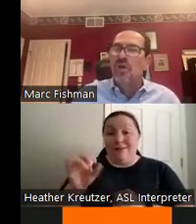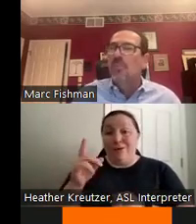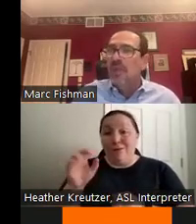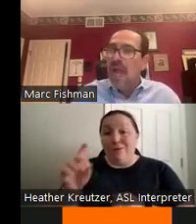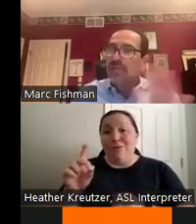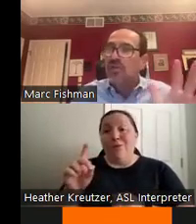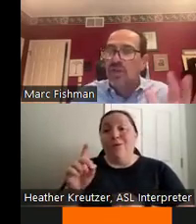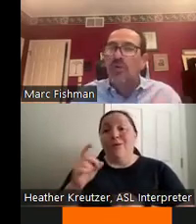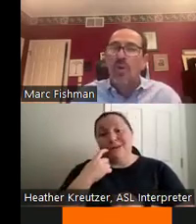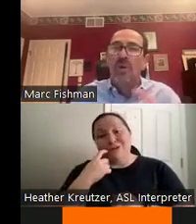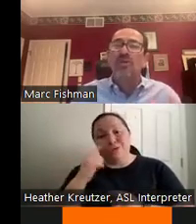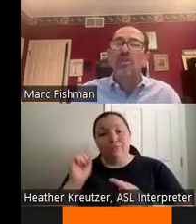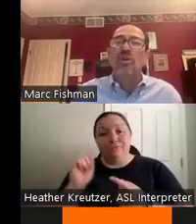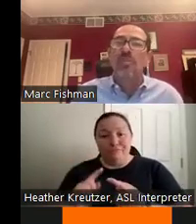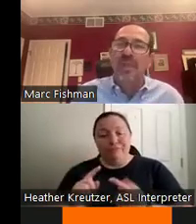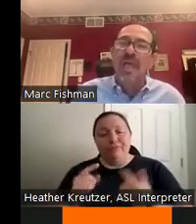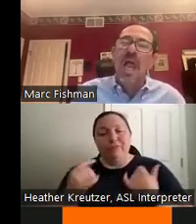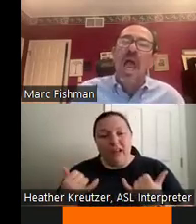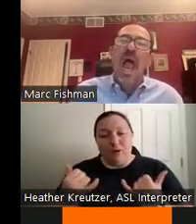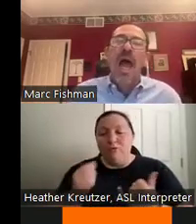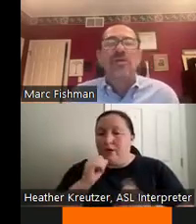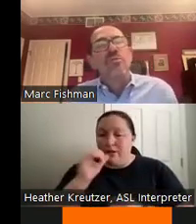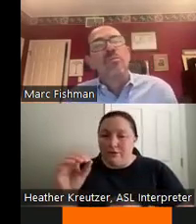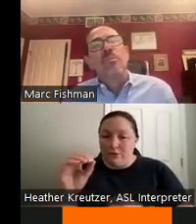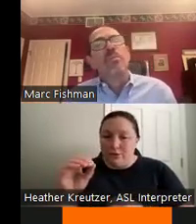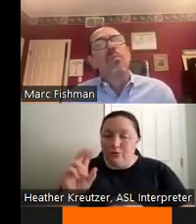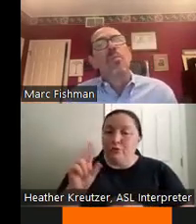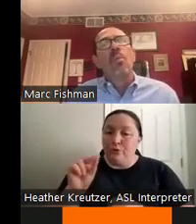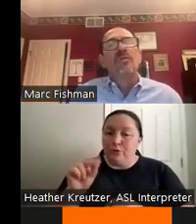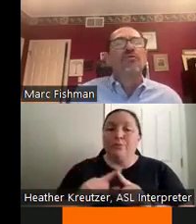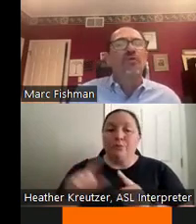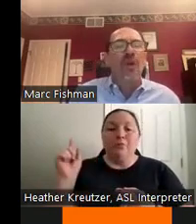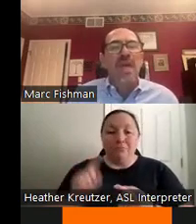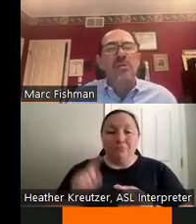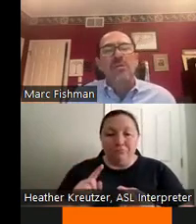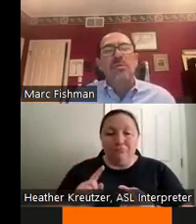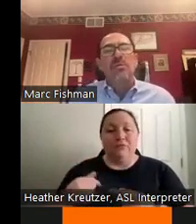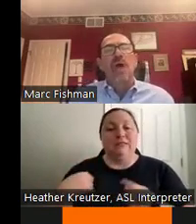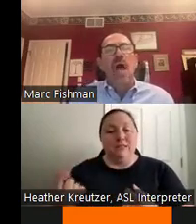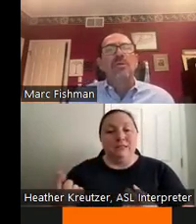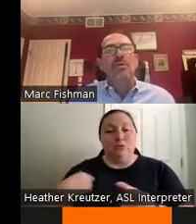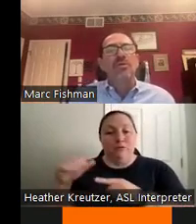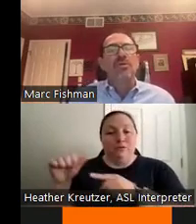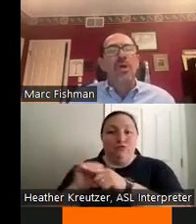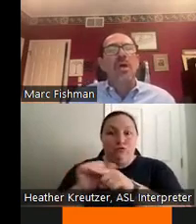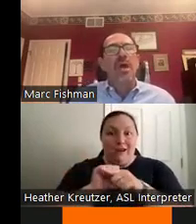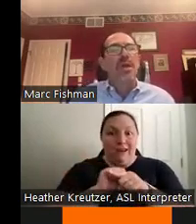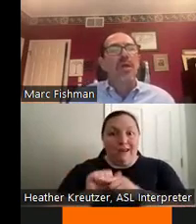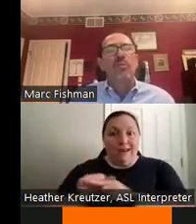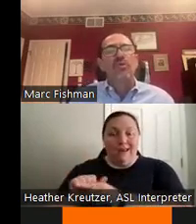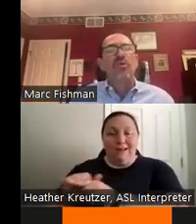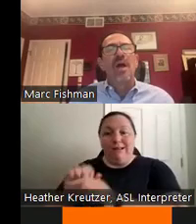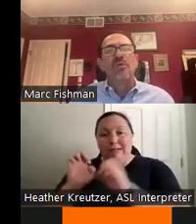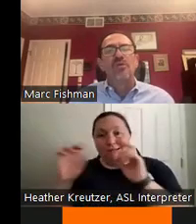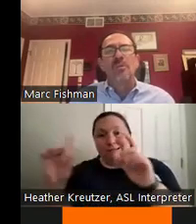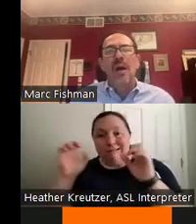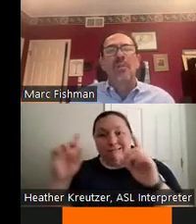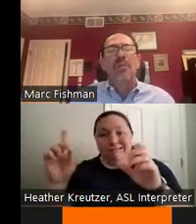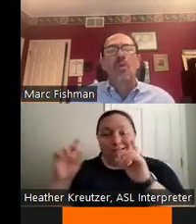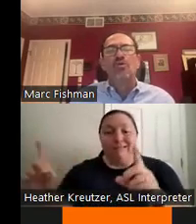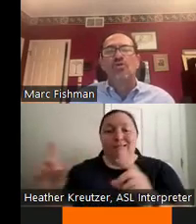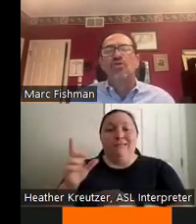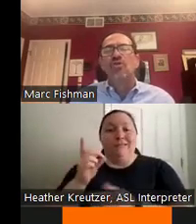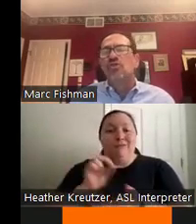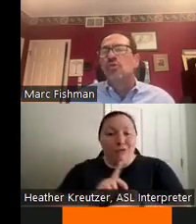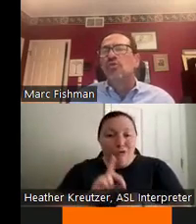subsided considerably, not to zero, but considerably, as we've trained doctors and other prescribers